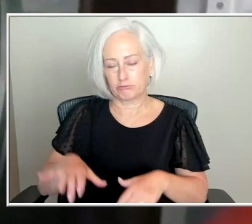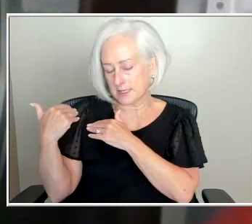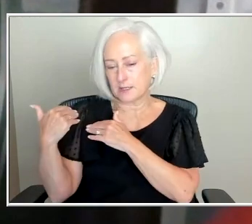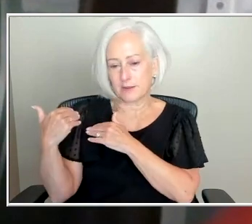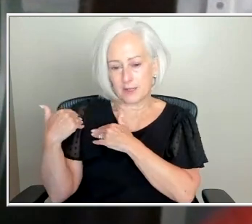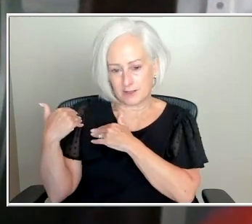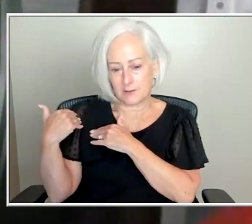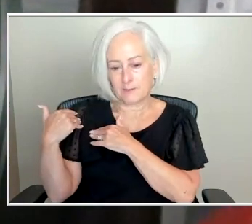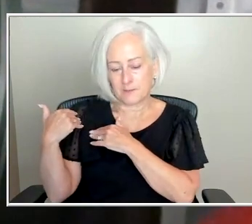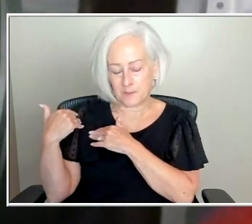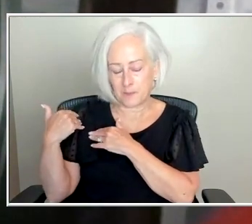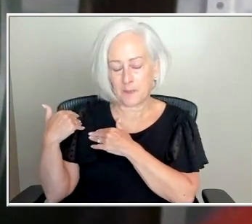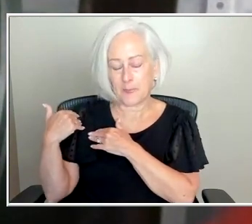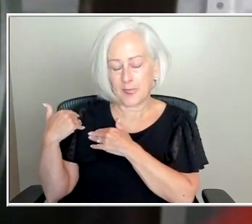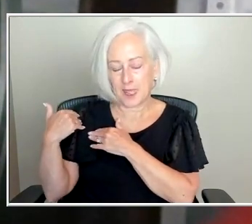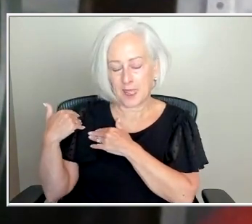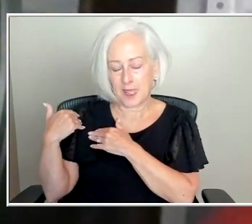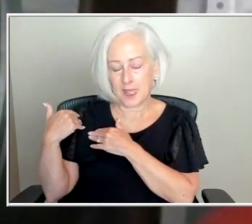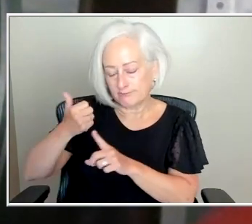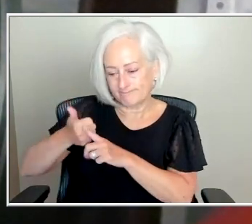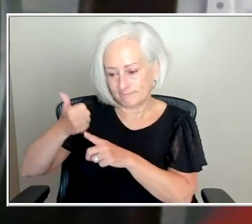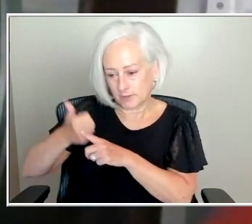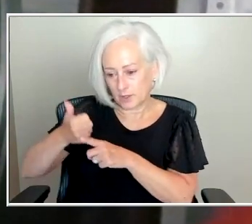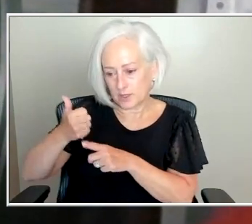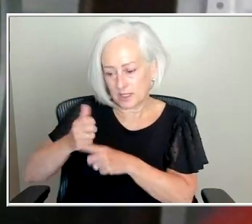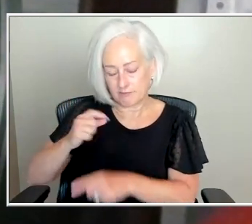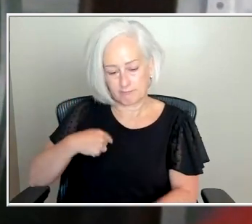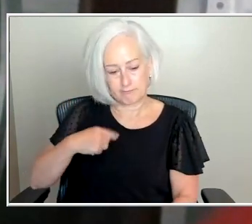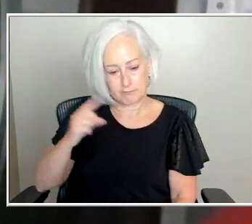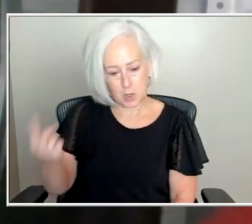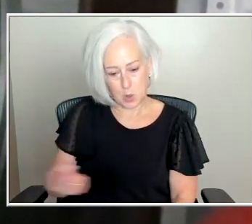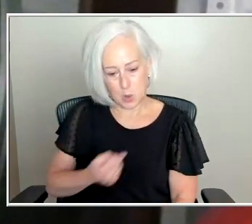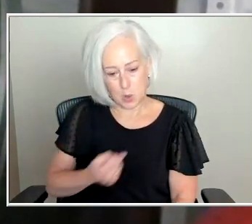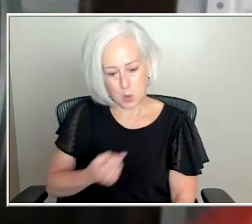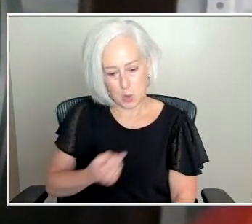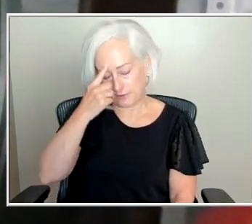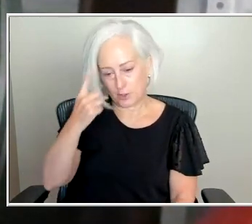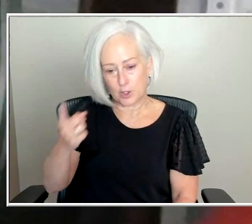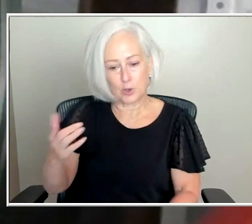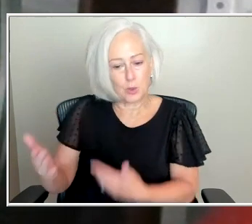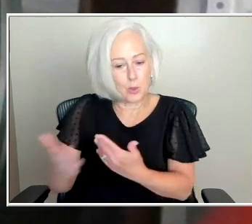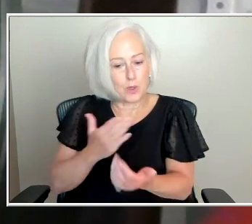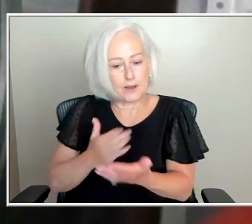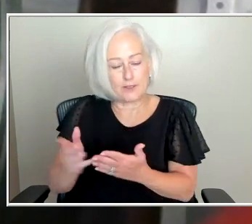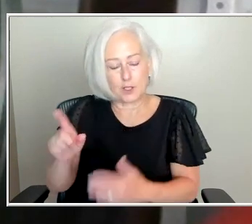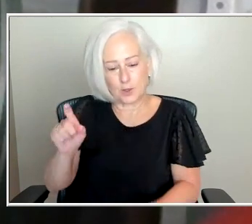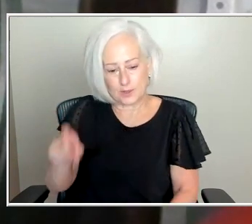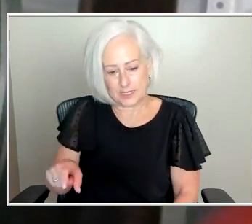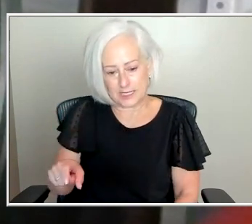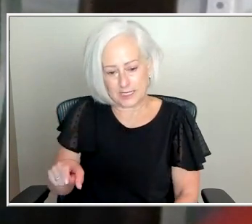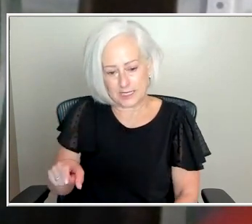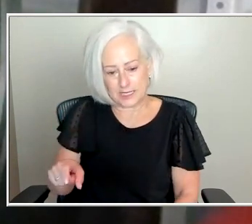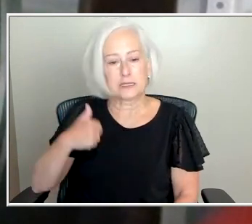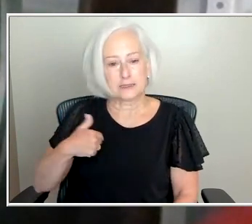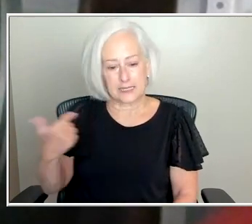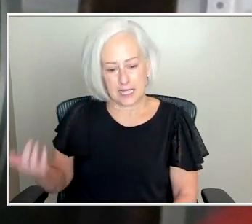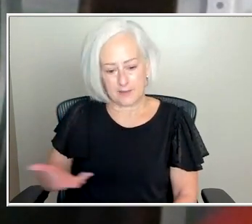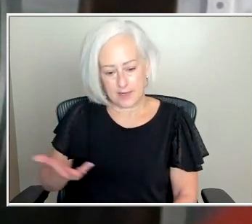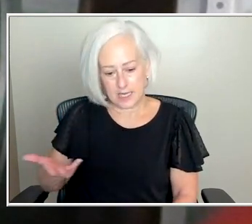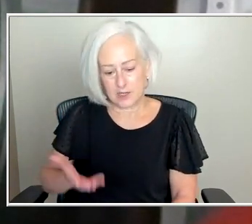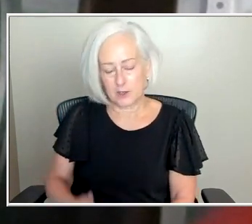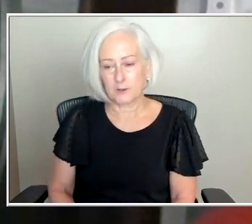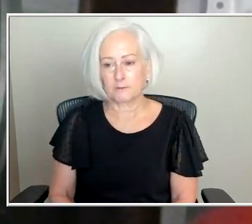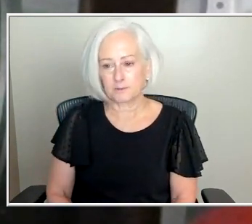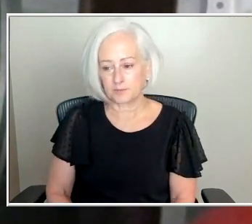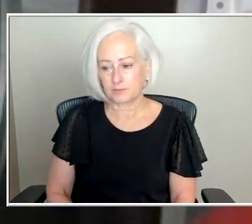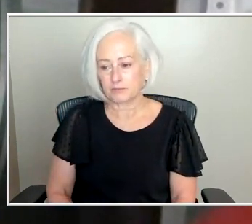and learn on your own. I'll always be here for you. Whenever you need me, I'm here for you. But now